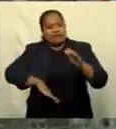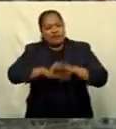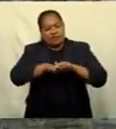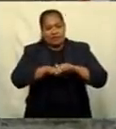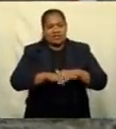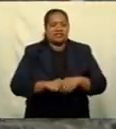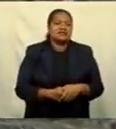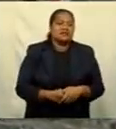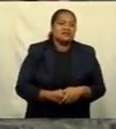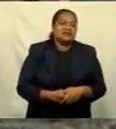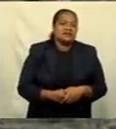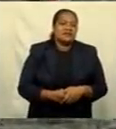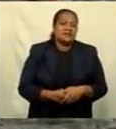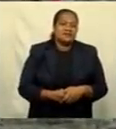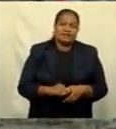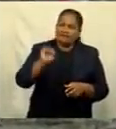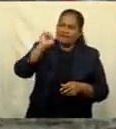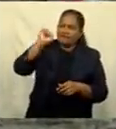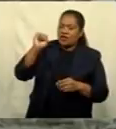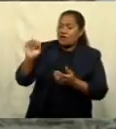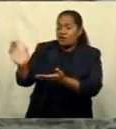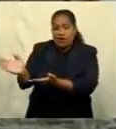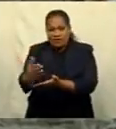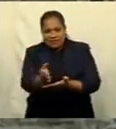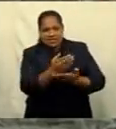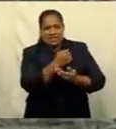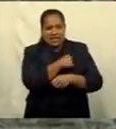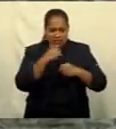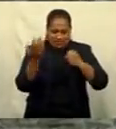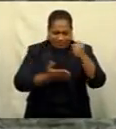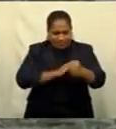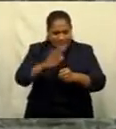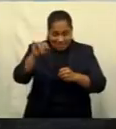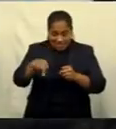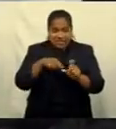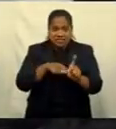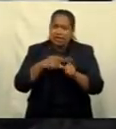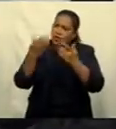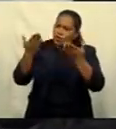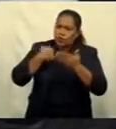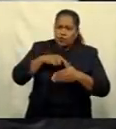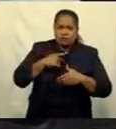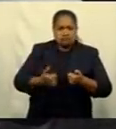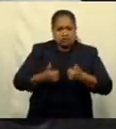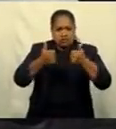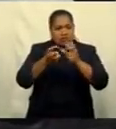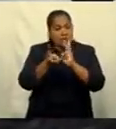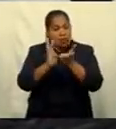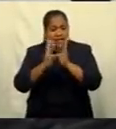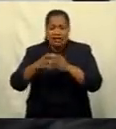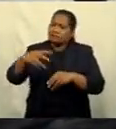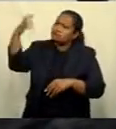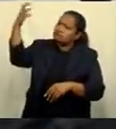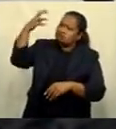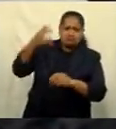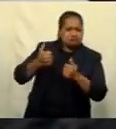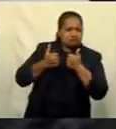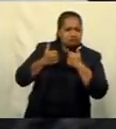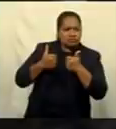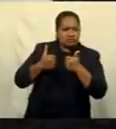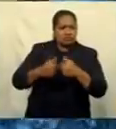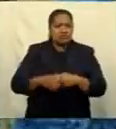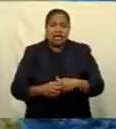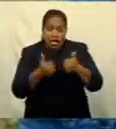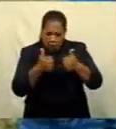for harvesting our cane this year. He has given us good weather, good sunshine, and also